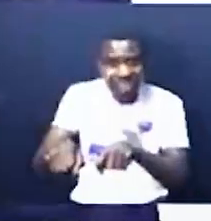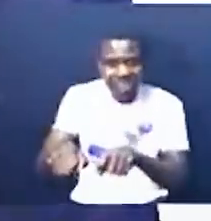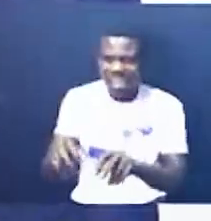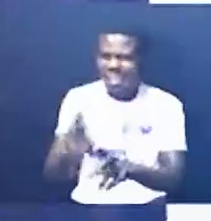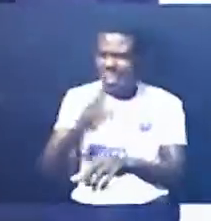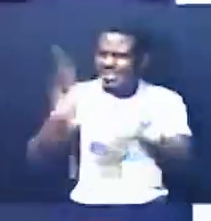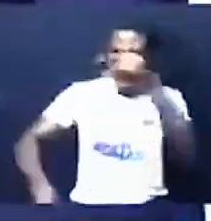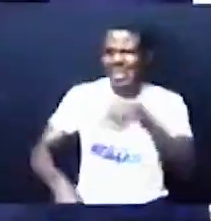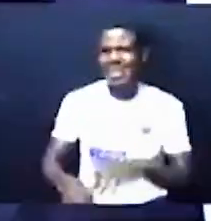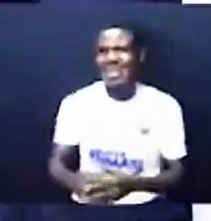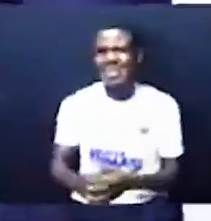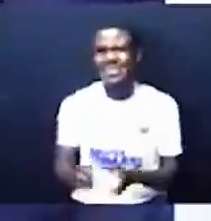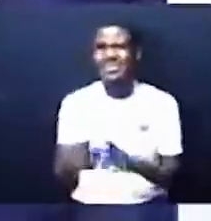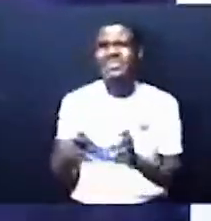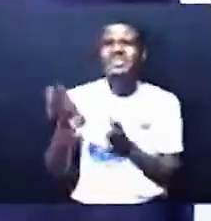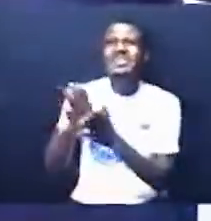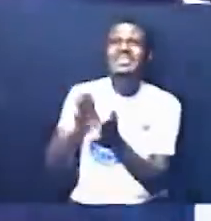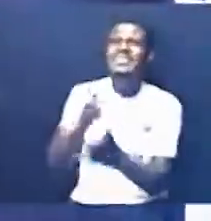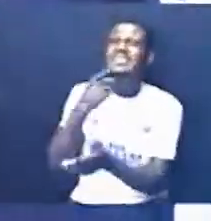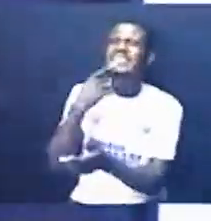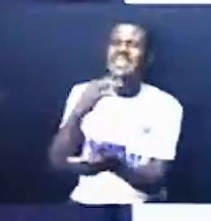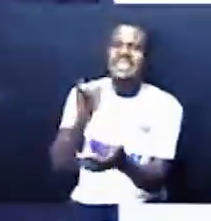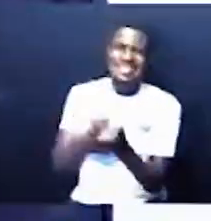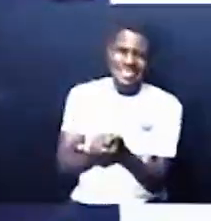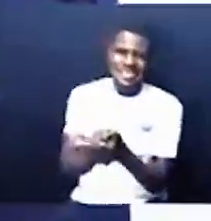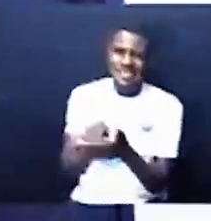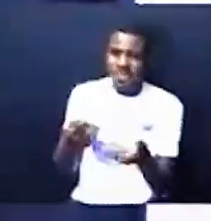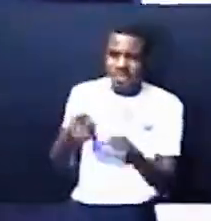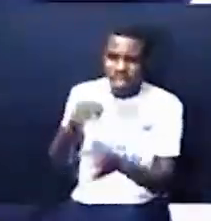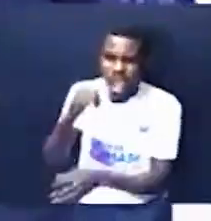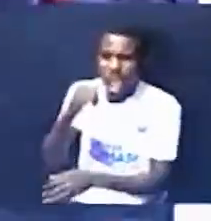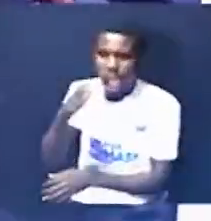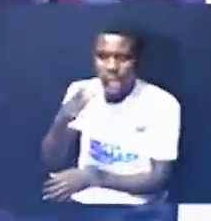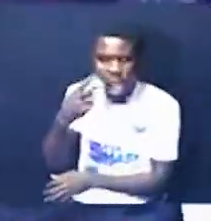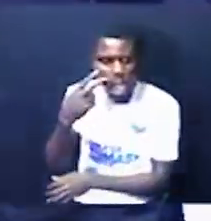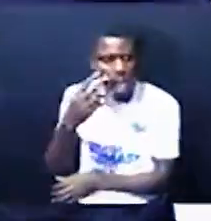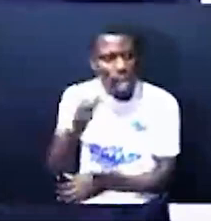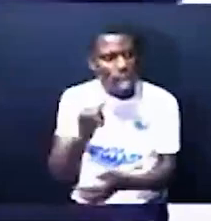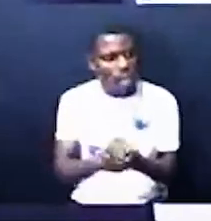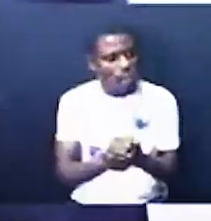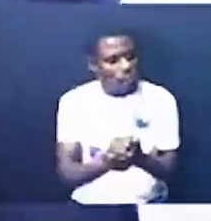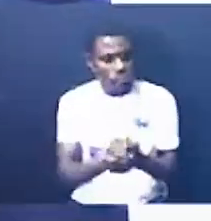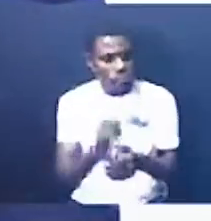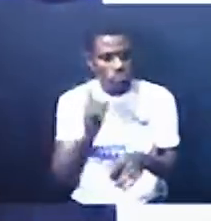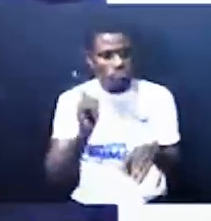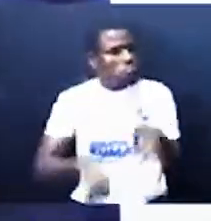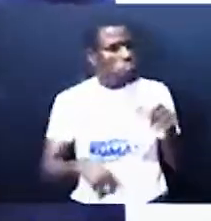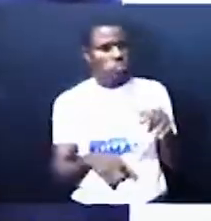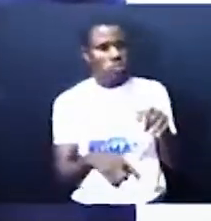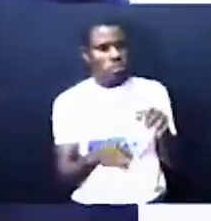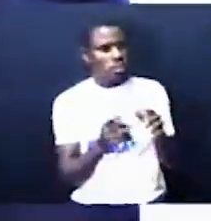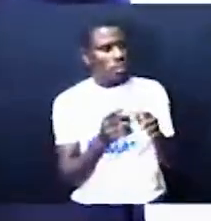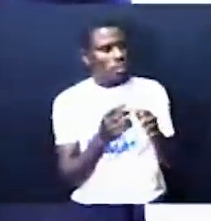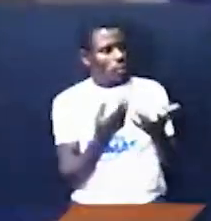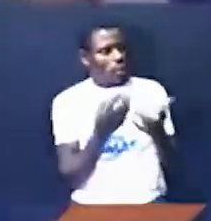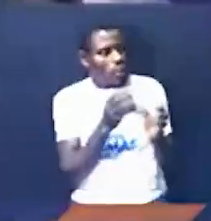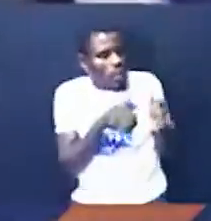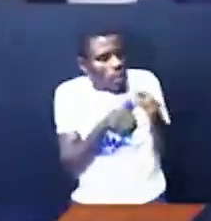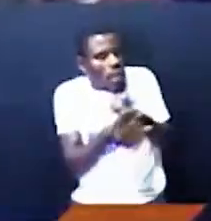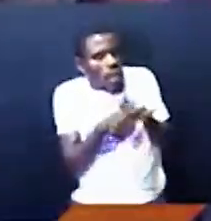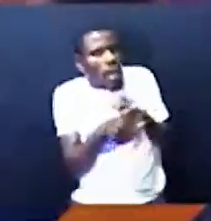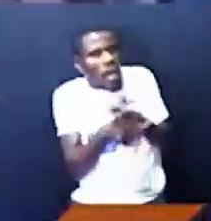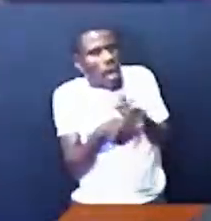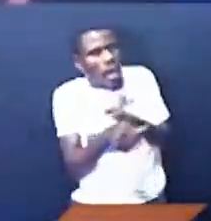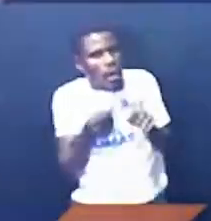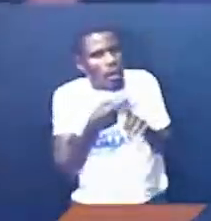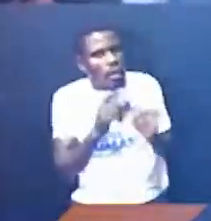hinta. So the Bible says. It just am ne say. When the woman saw Mamini hunu say that she could not escape the eyes of Jesus. Unto me